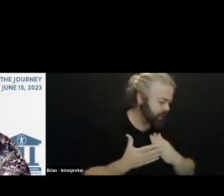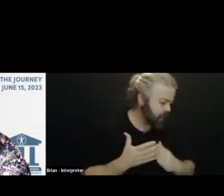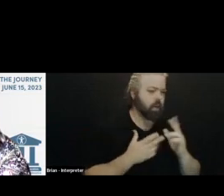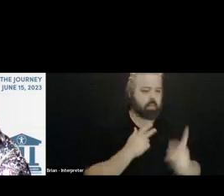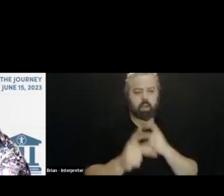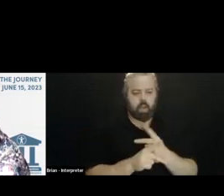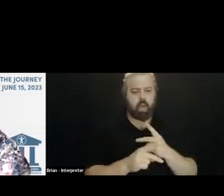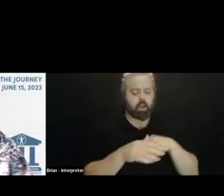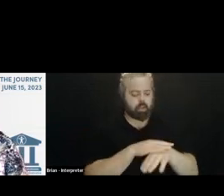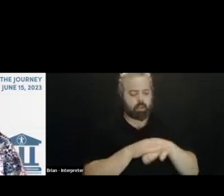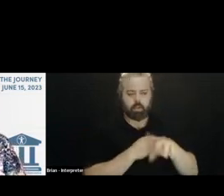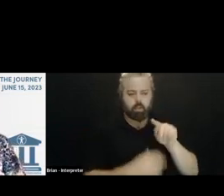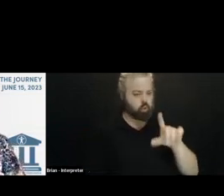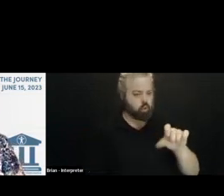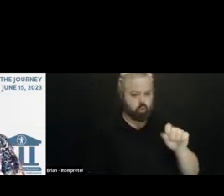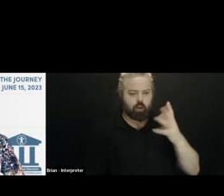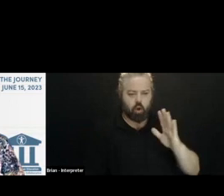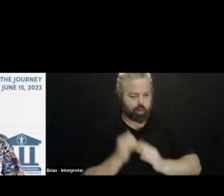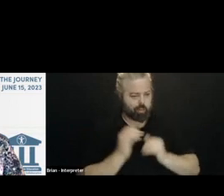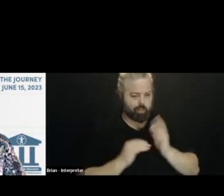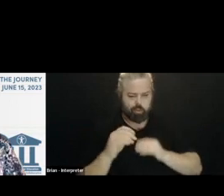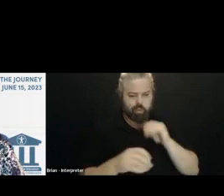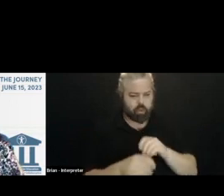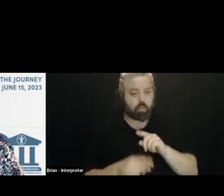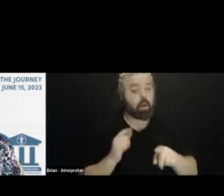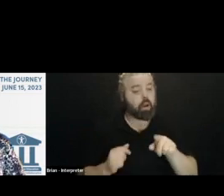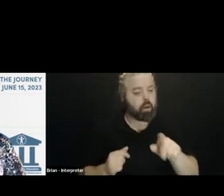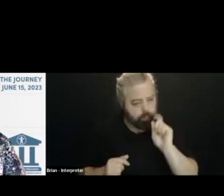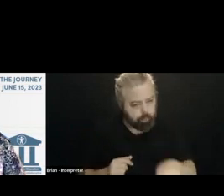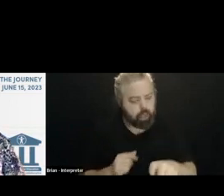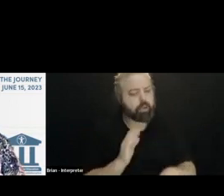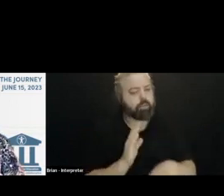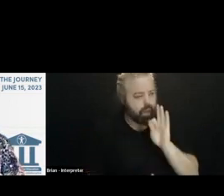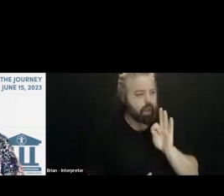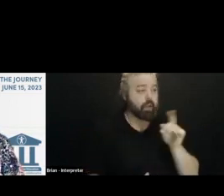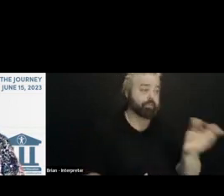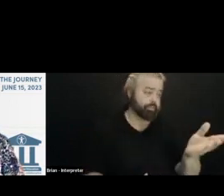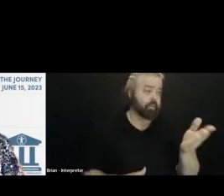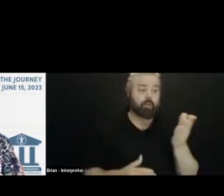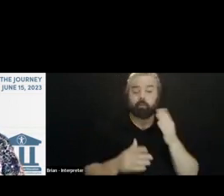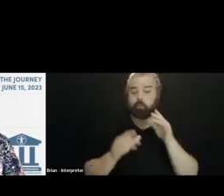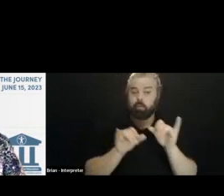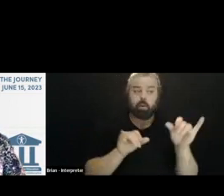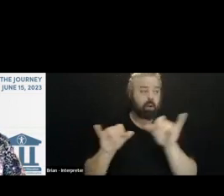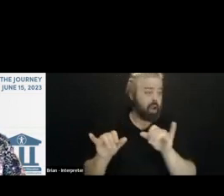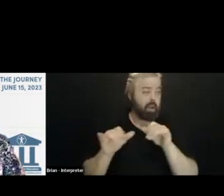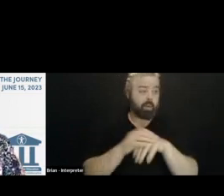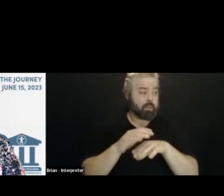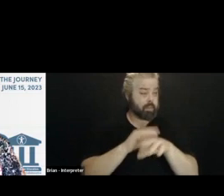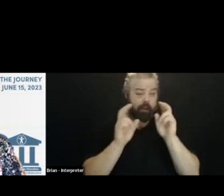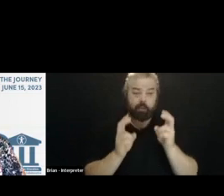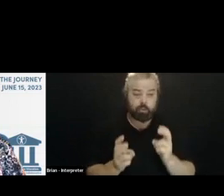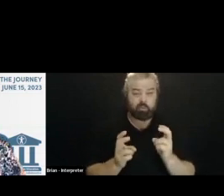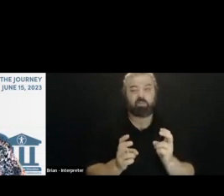built in. You just have to find them. Common accessibility issues in applications are basically everything we've